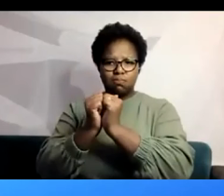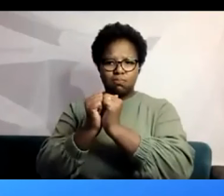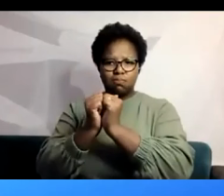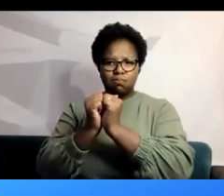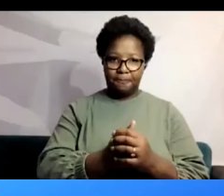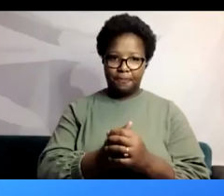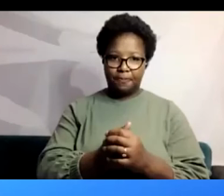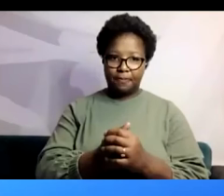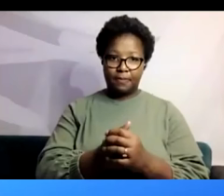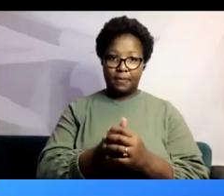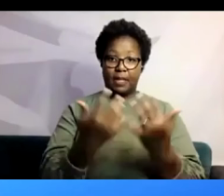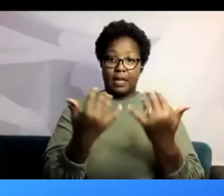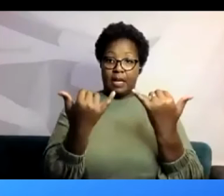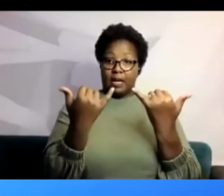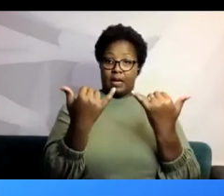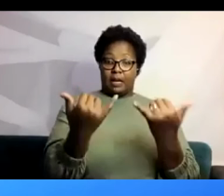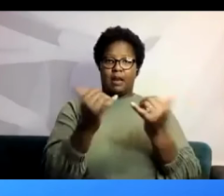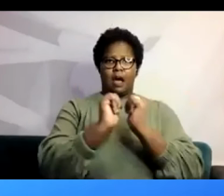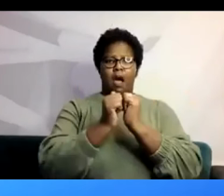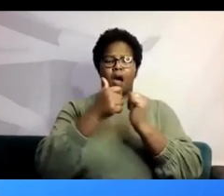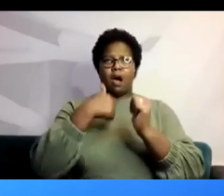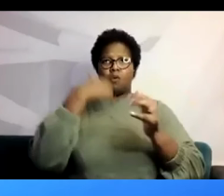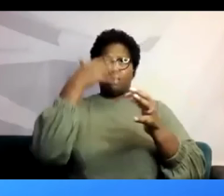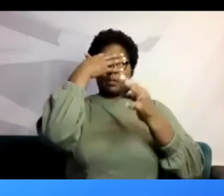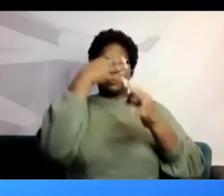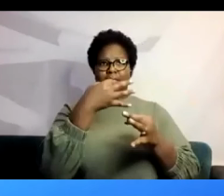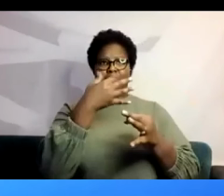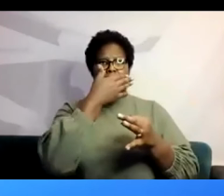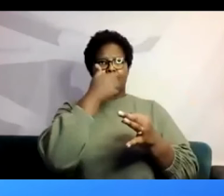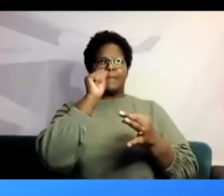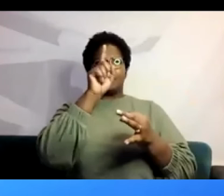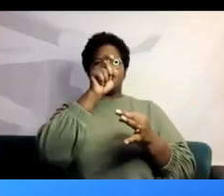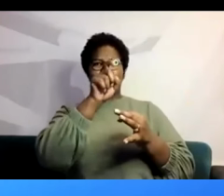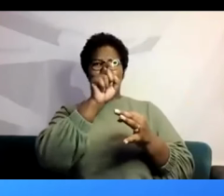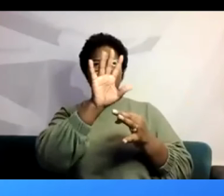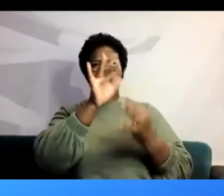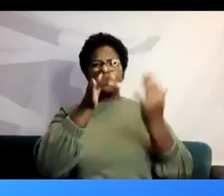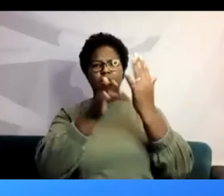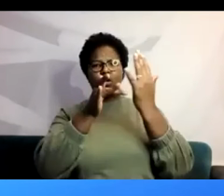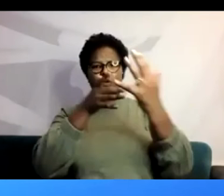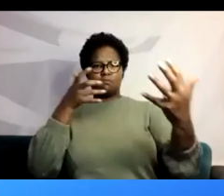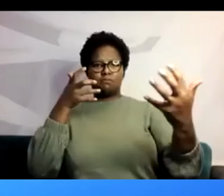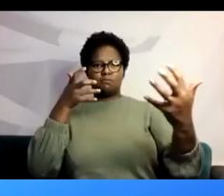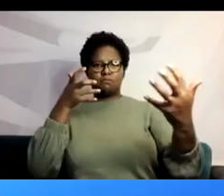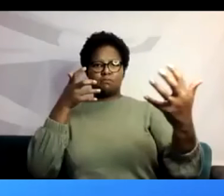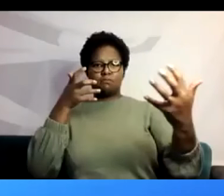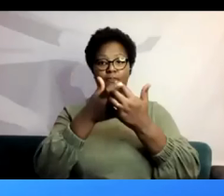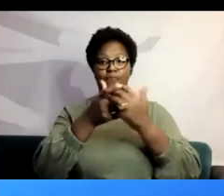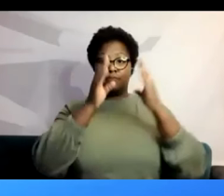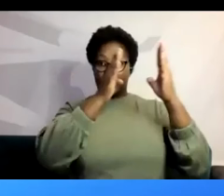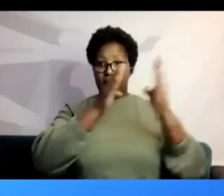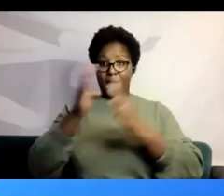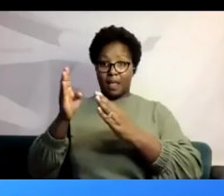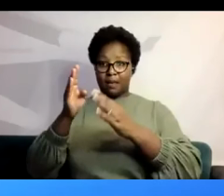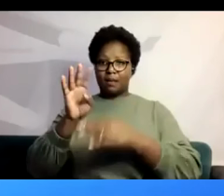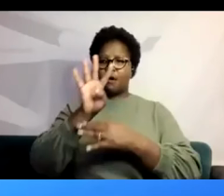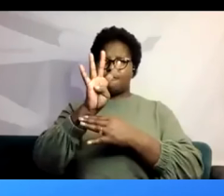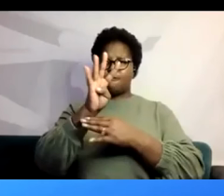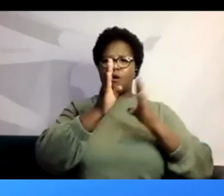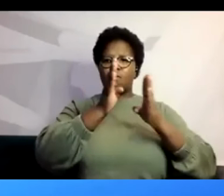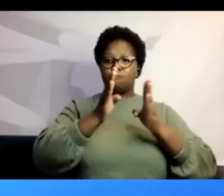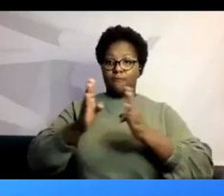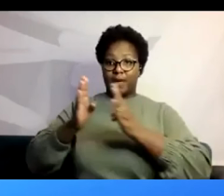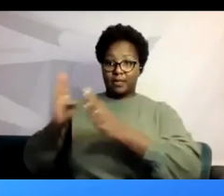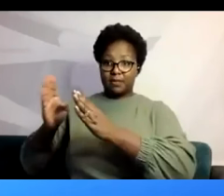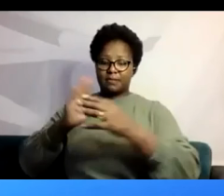To determine the best technology for a person, the process of planning is broken down into 4 phases. The first phase is getting